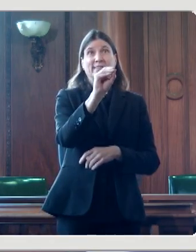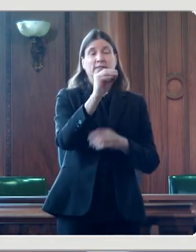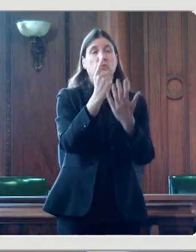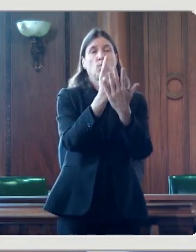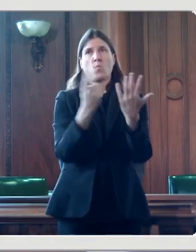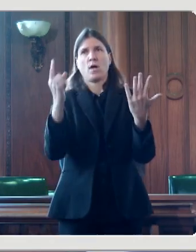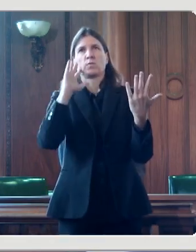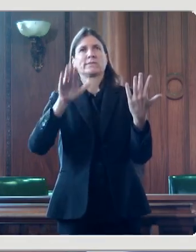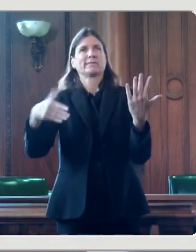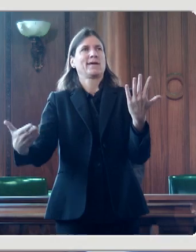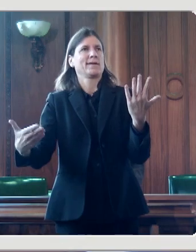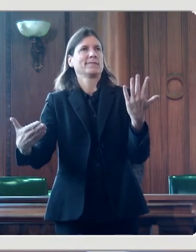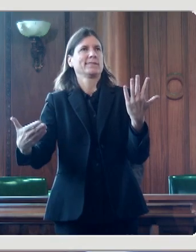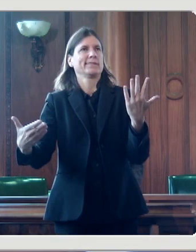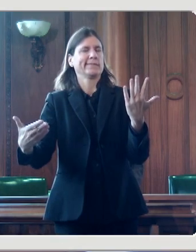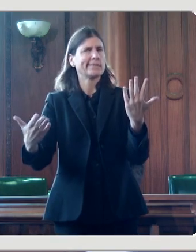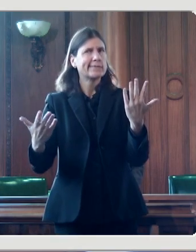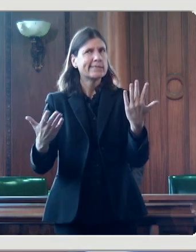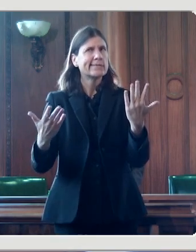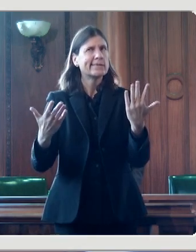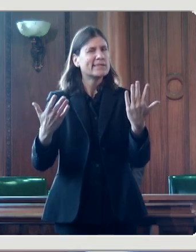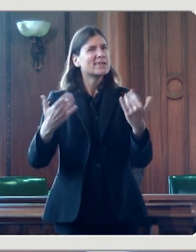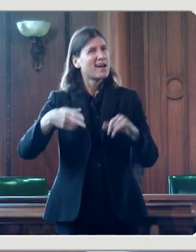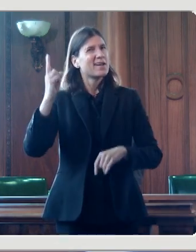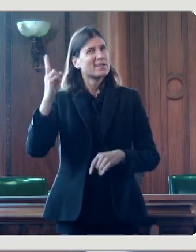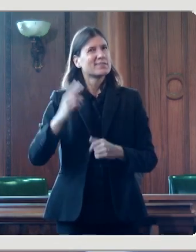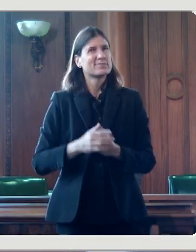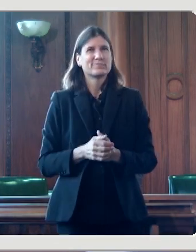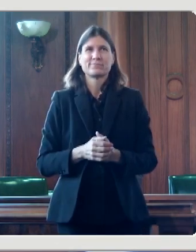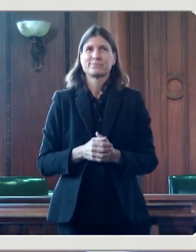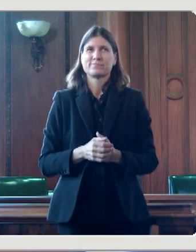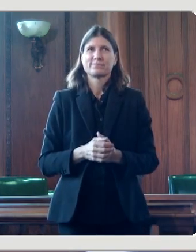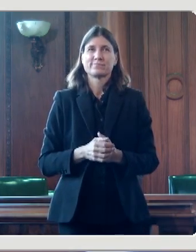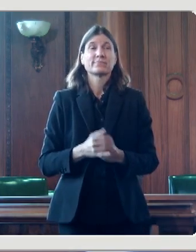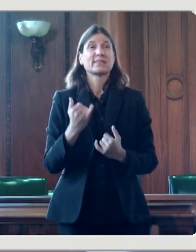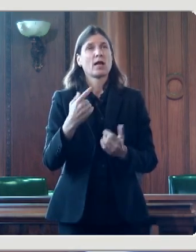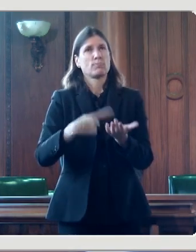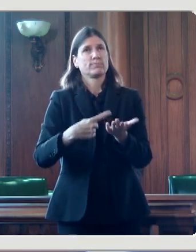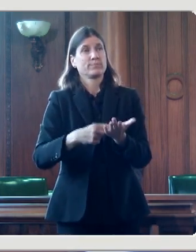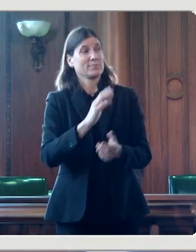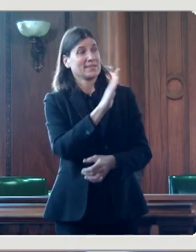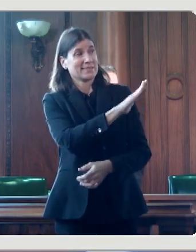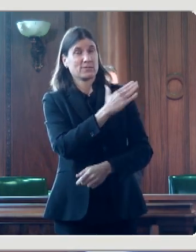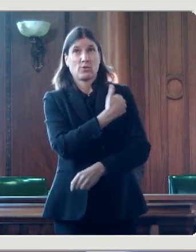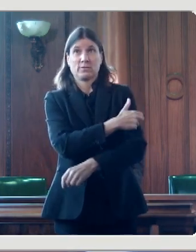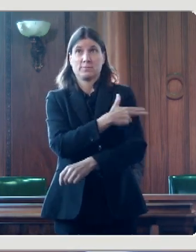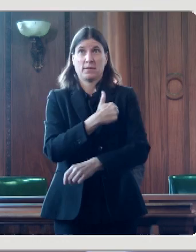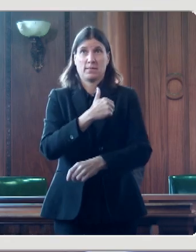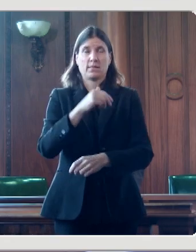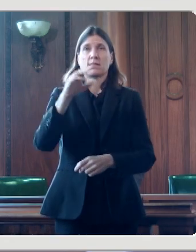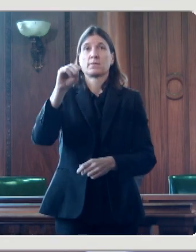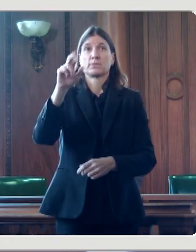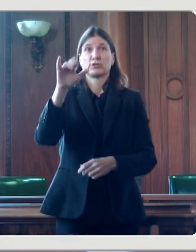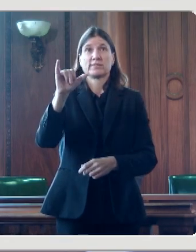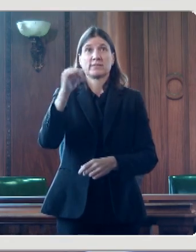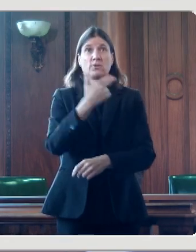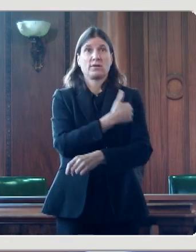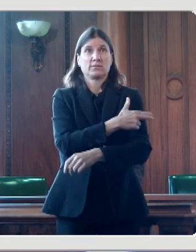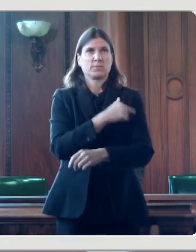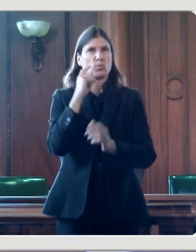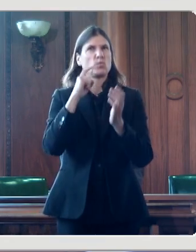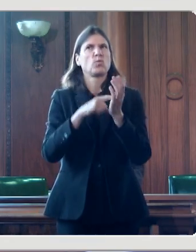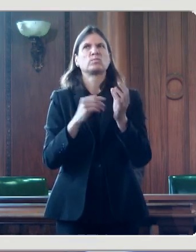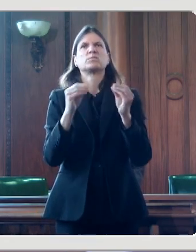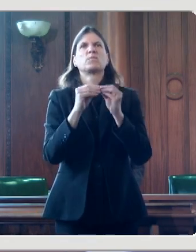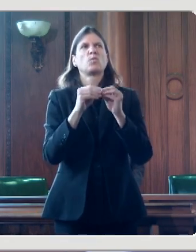in hospitalized cases that are coming from the holidays as we expected, and we are bracing for more. After reaching our low